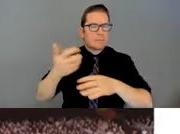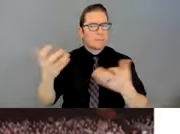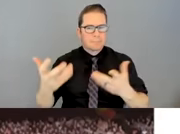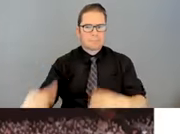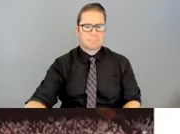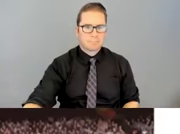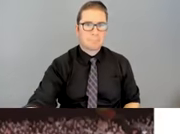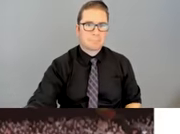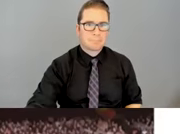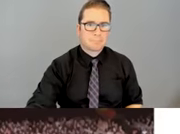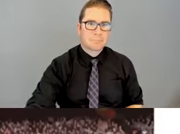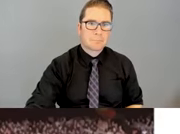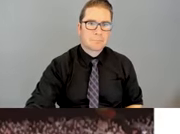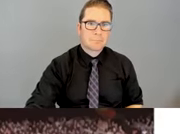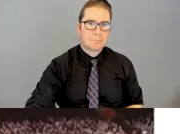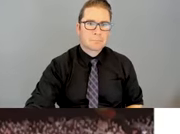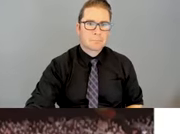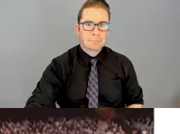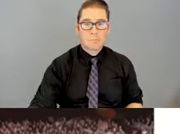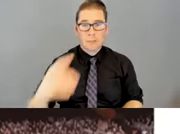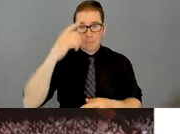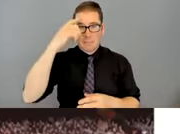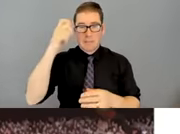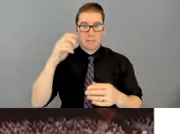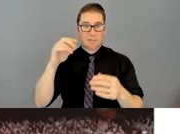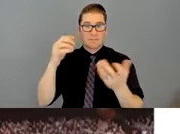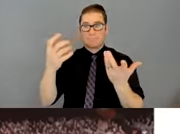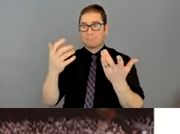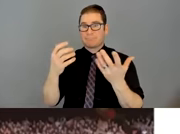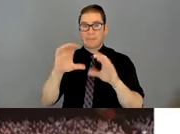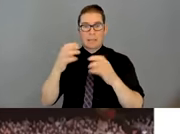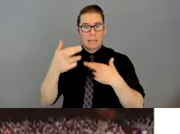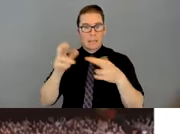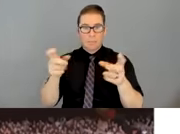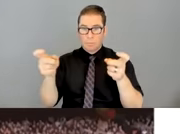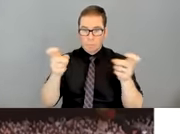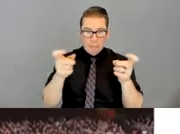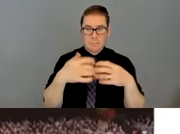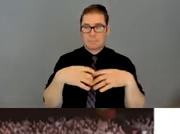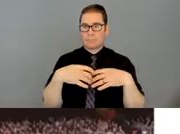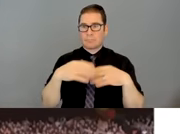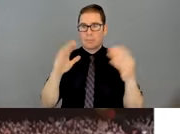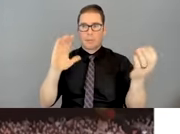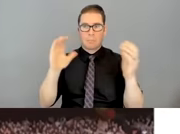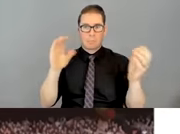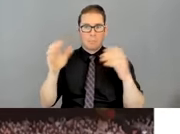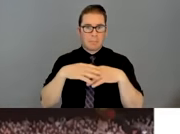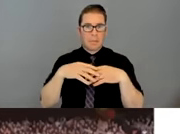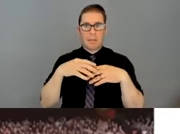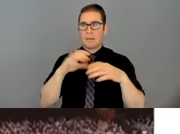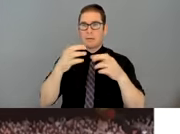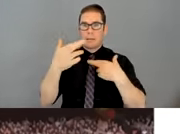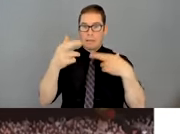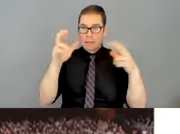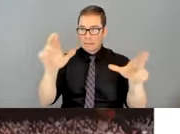difference between classroom management and creating a classroom community. And that means that you're constantly giving